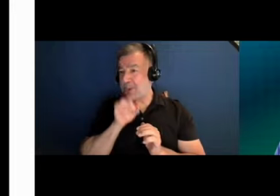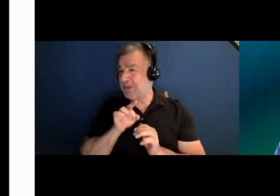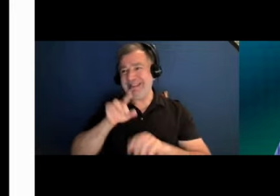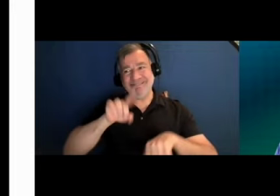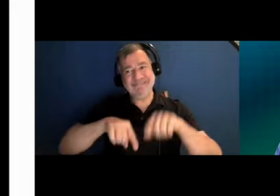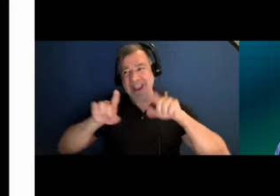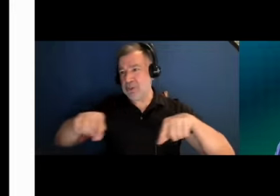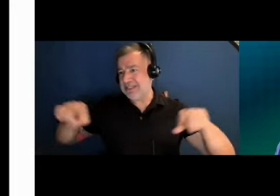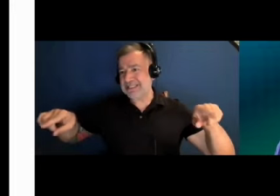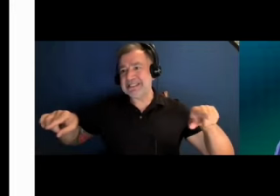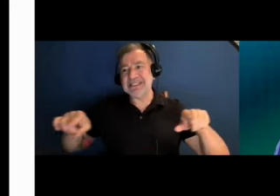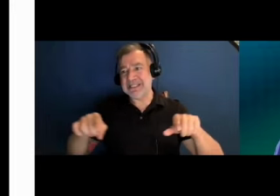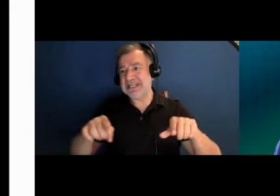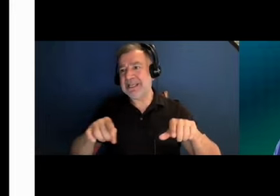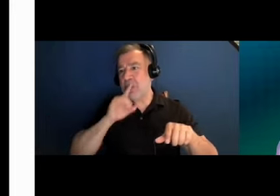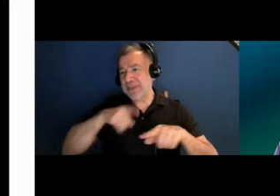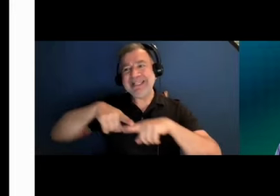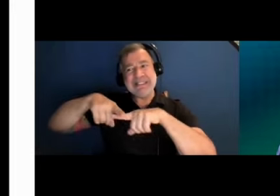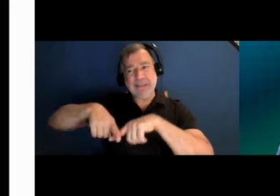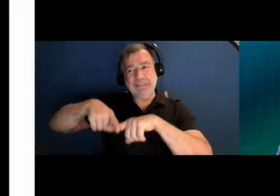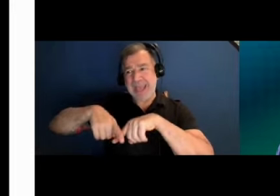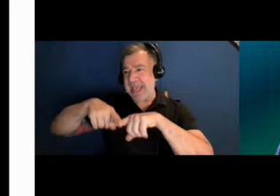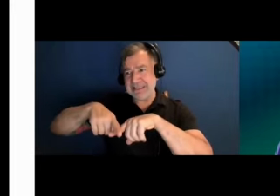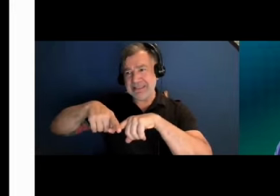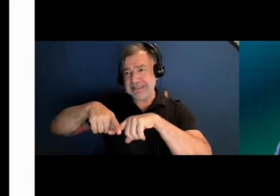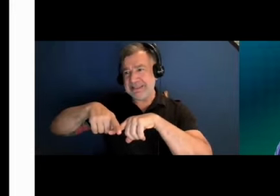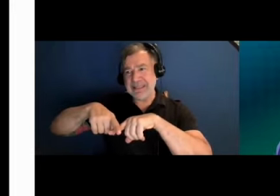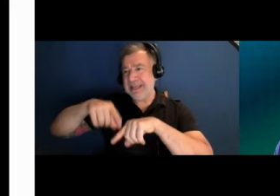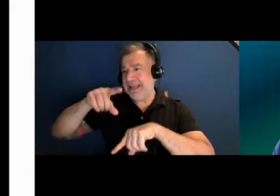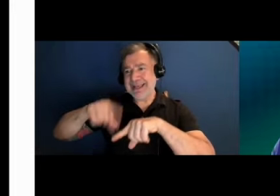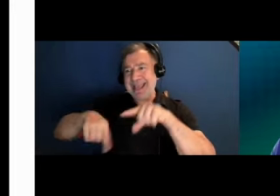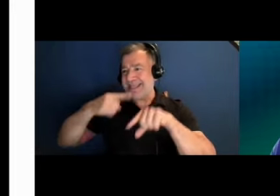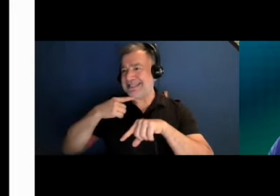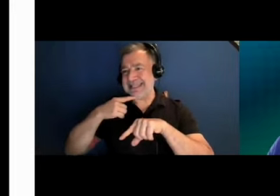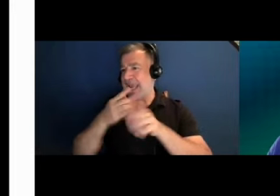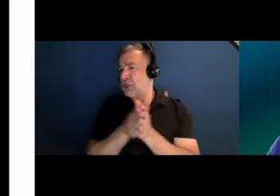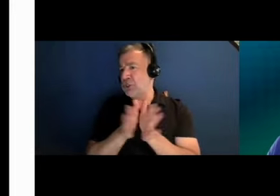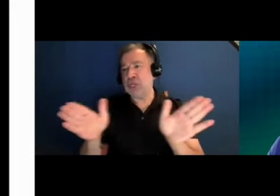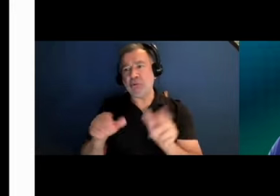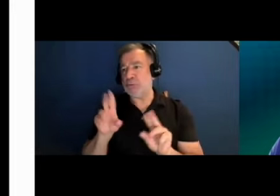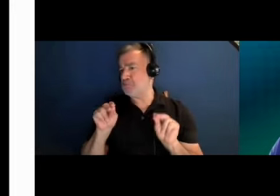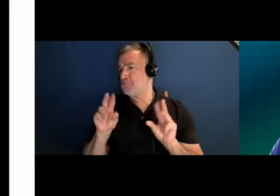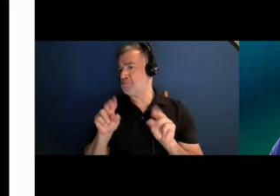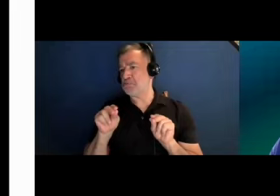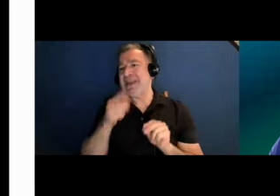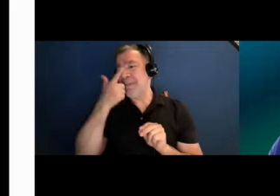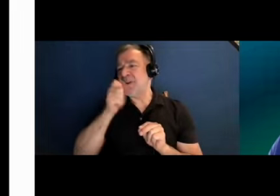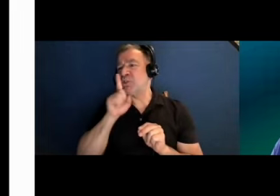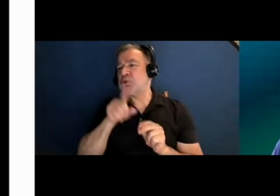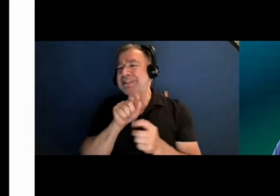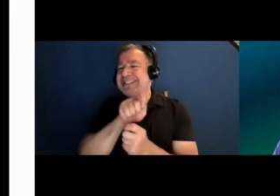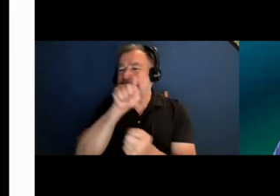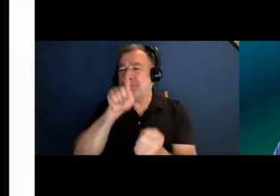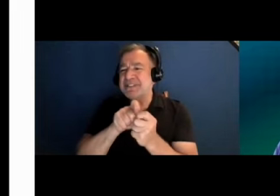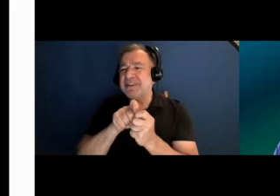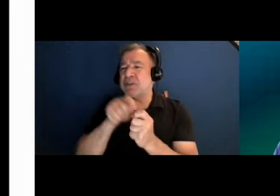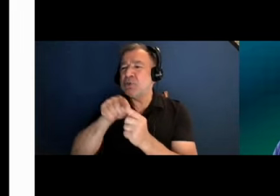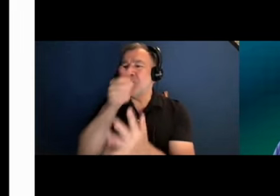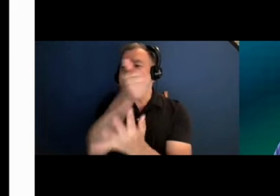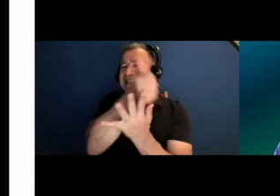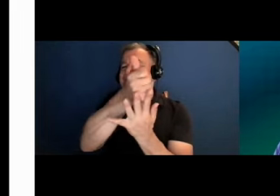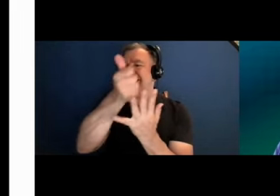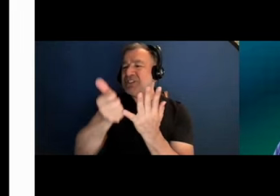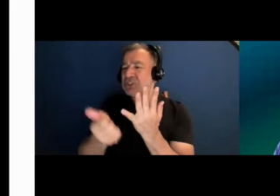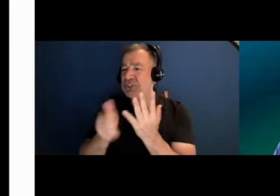will be a very individualized response because it is specific to the ABLE plan. And then